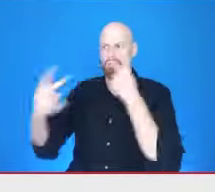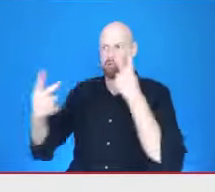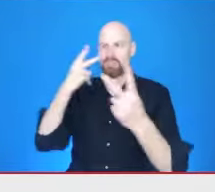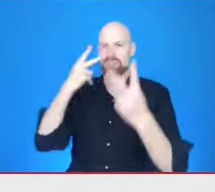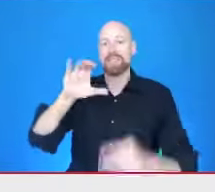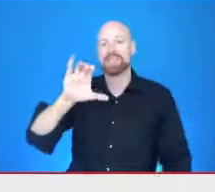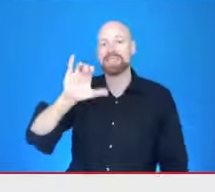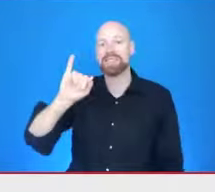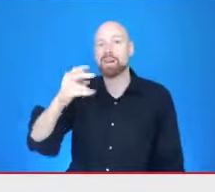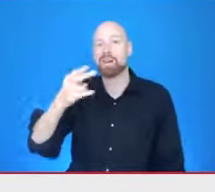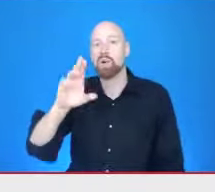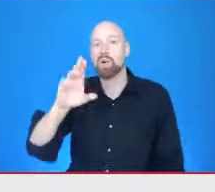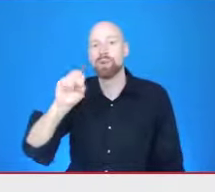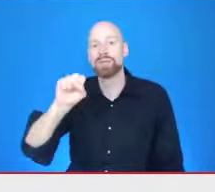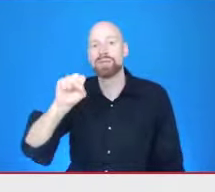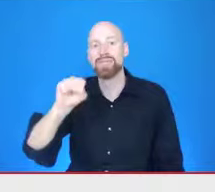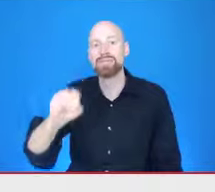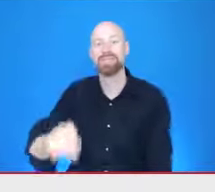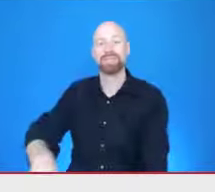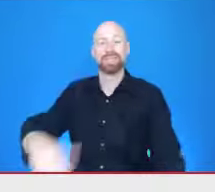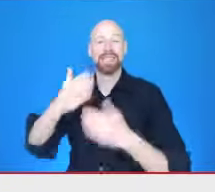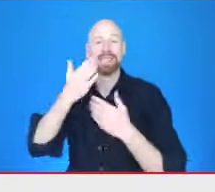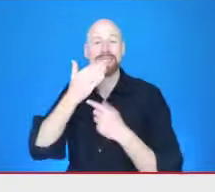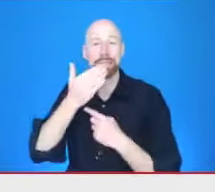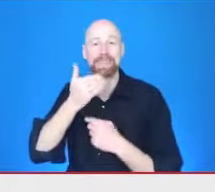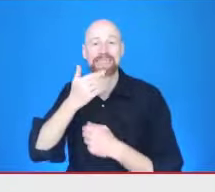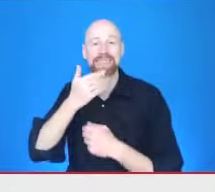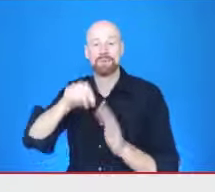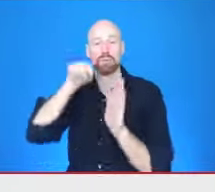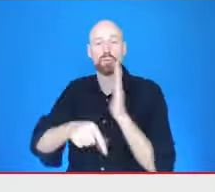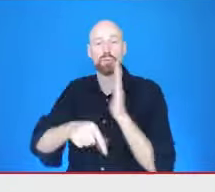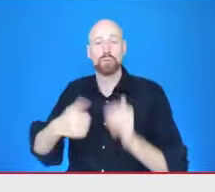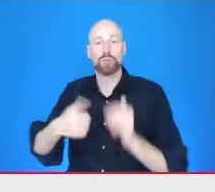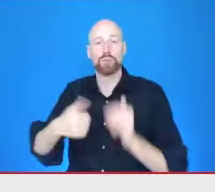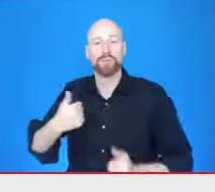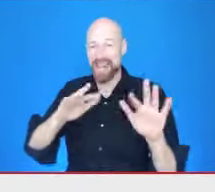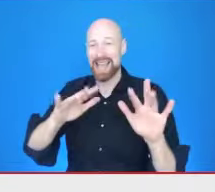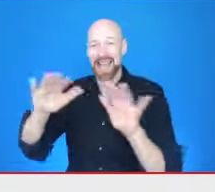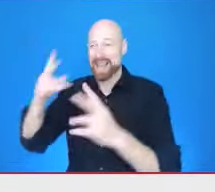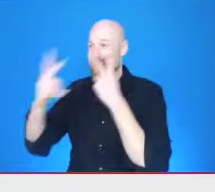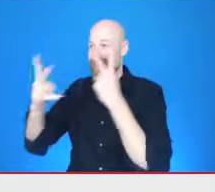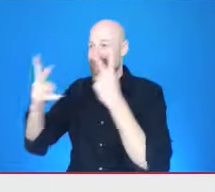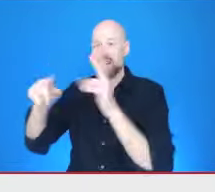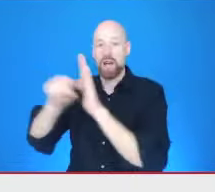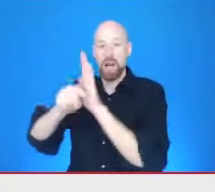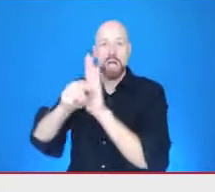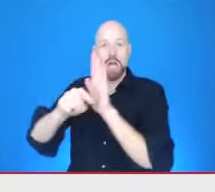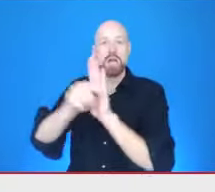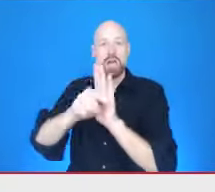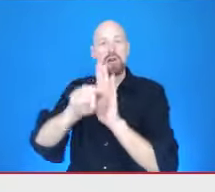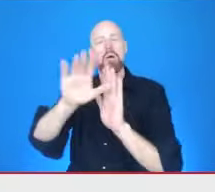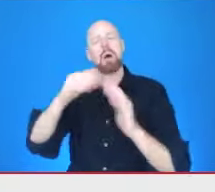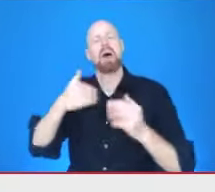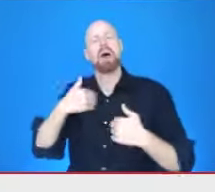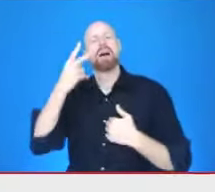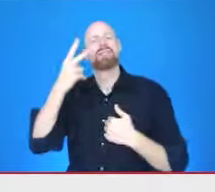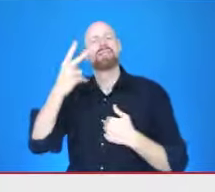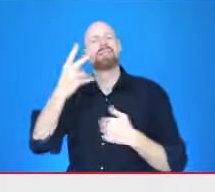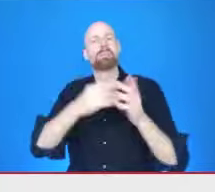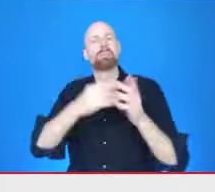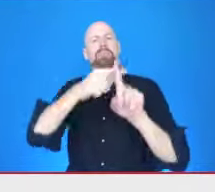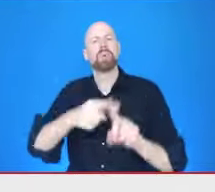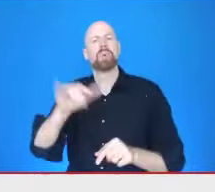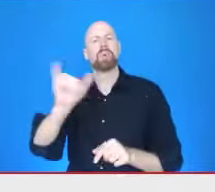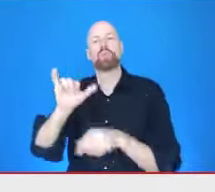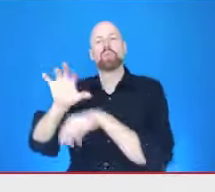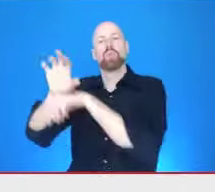were interesting and innovative, and while challenging in the best of ways, I'll admit, it was a lot harder than I thought it would be as a person of